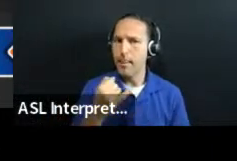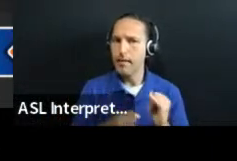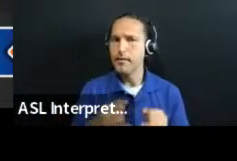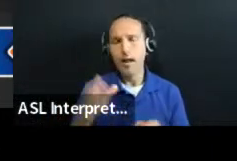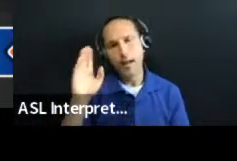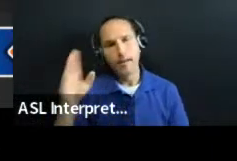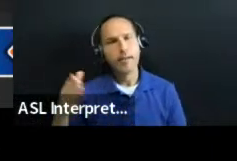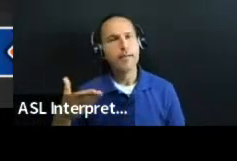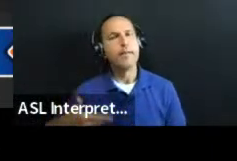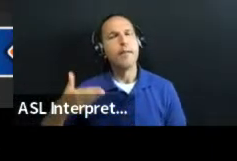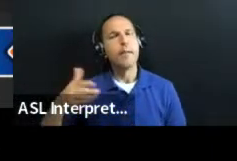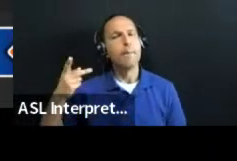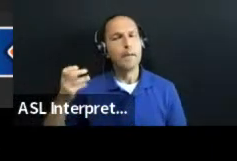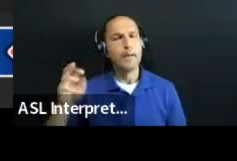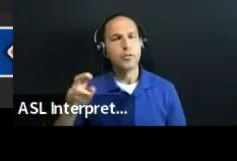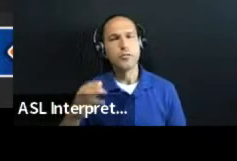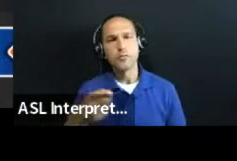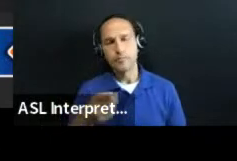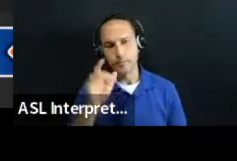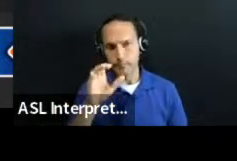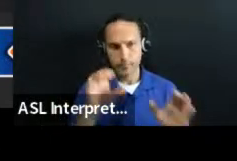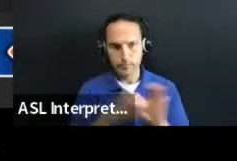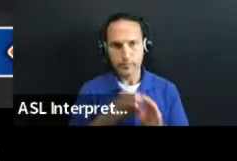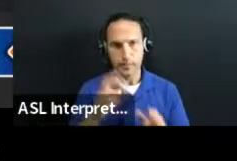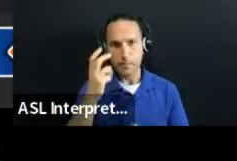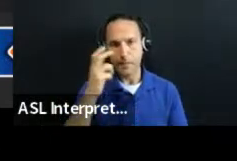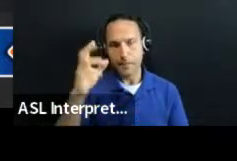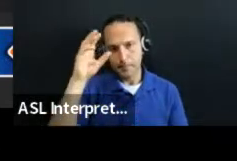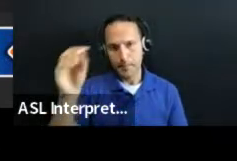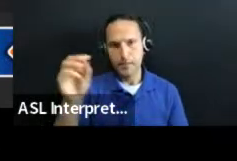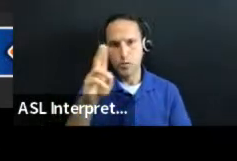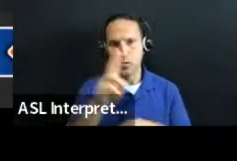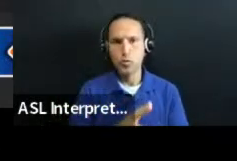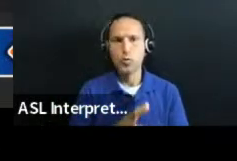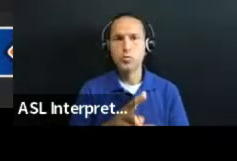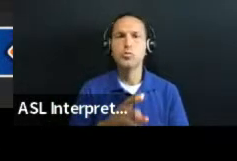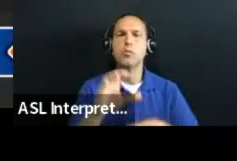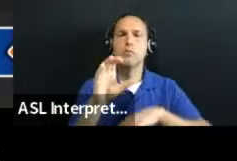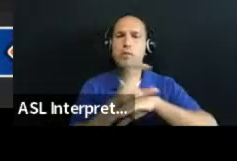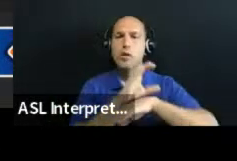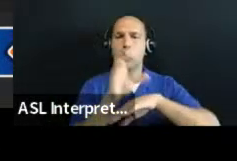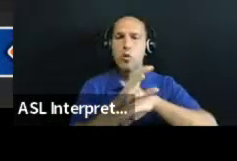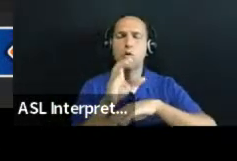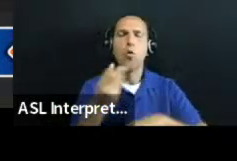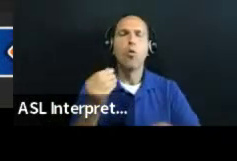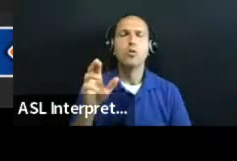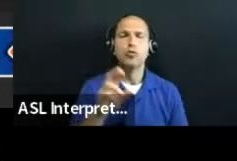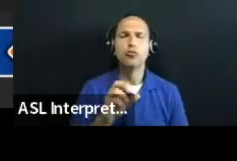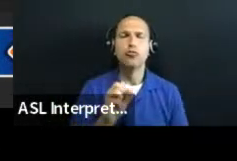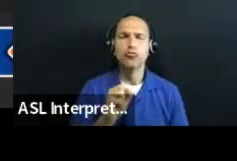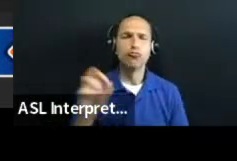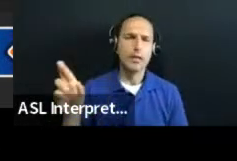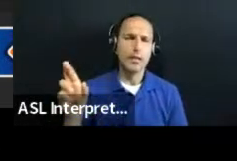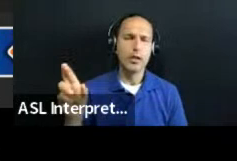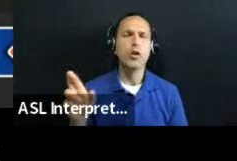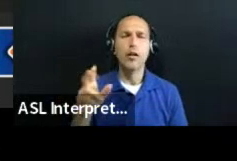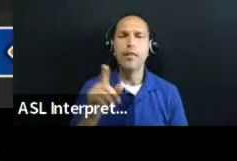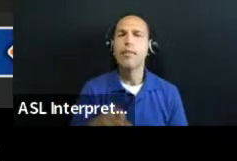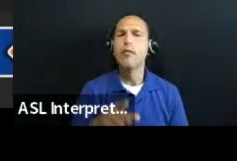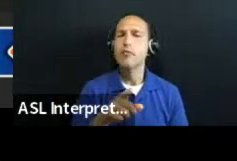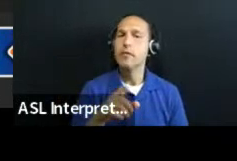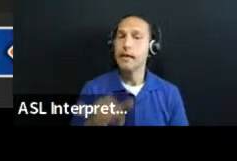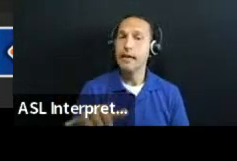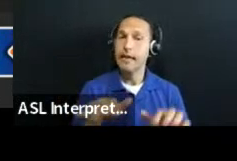this is Peter. It's just an image of a blind man using a computer or screen reader. And here, this one is a keyboard icon,